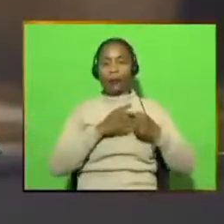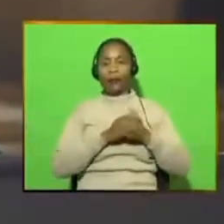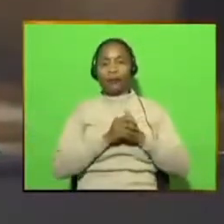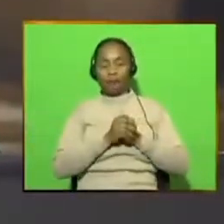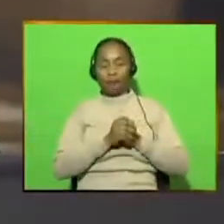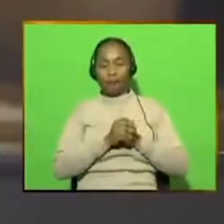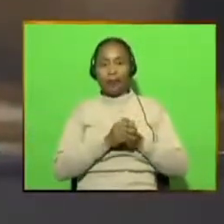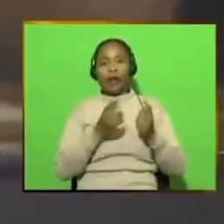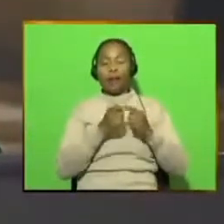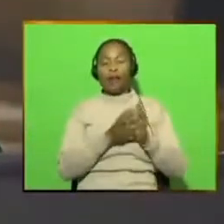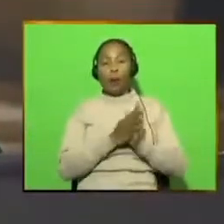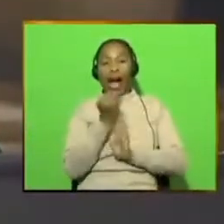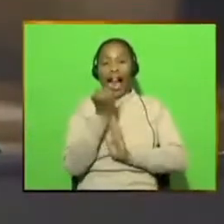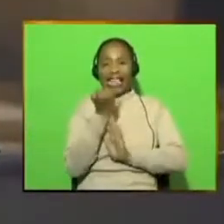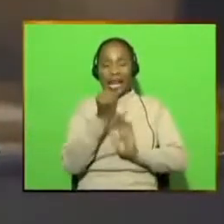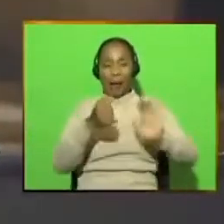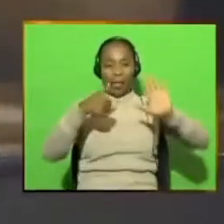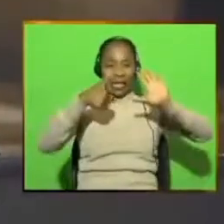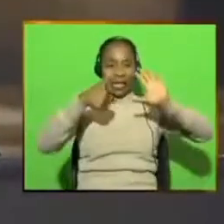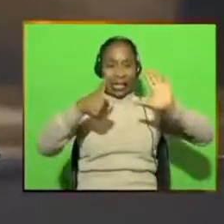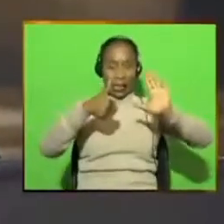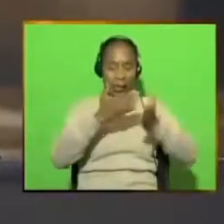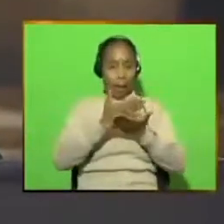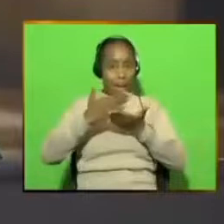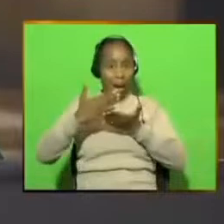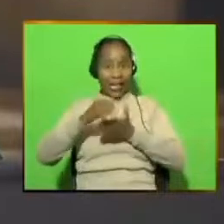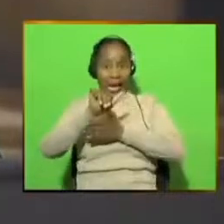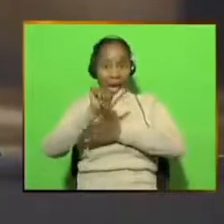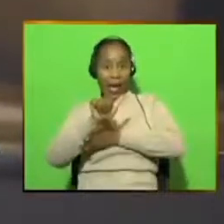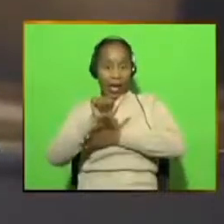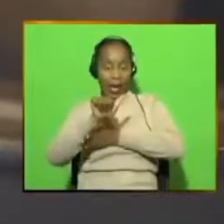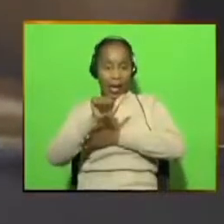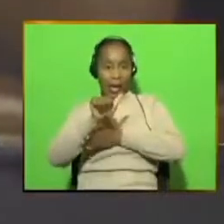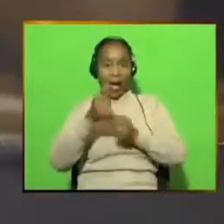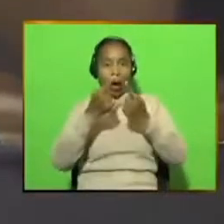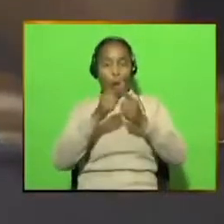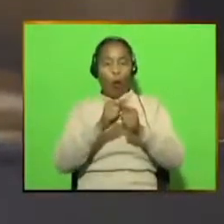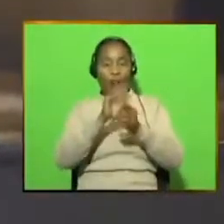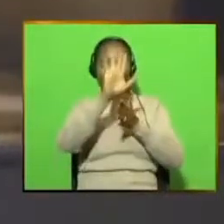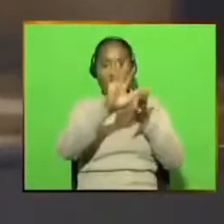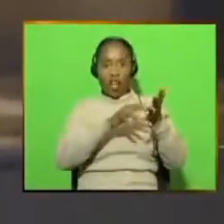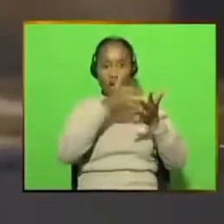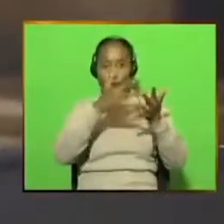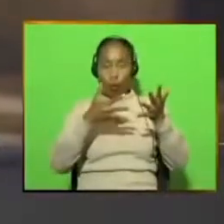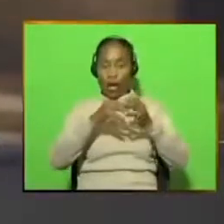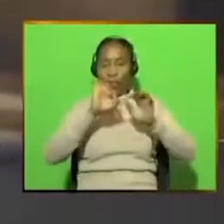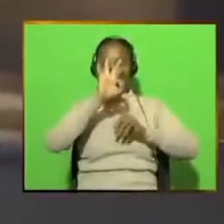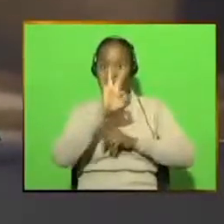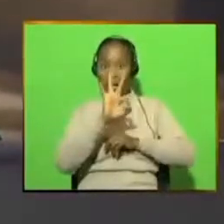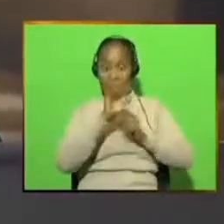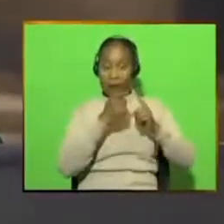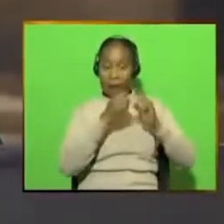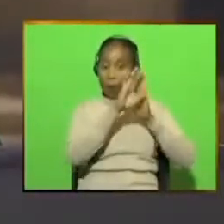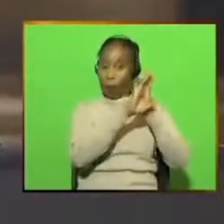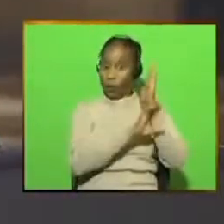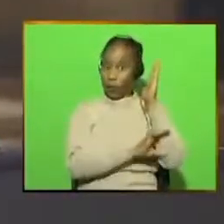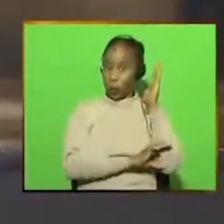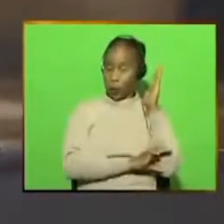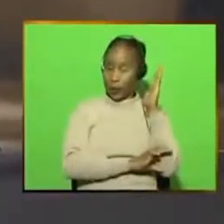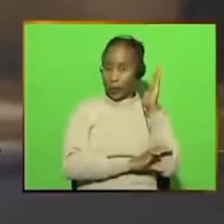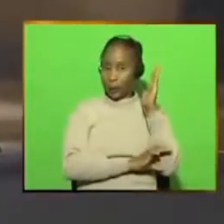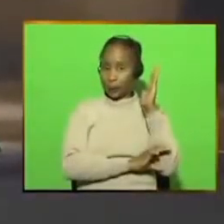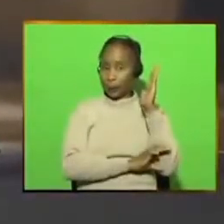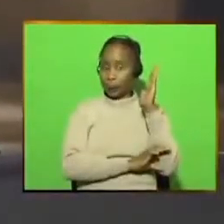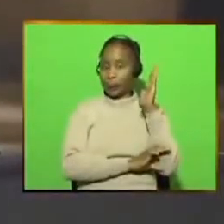item 6 of Part A of Schedule 3 of the Constitution,